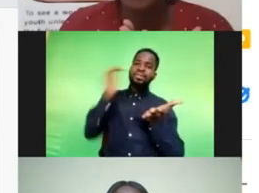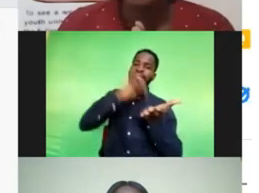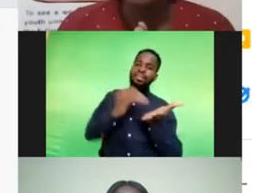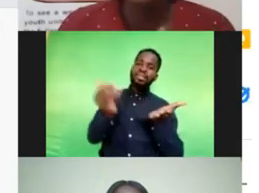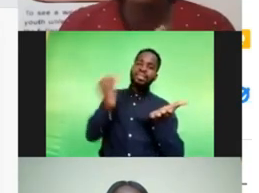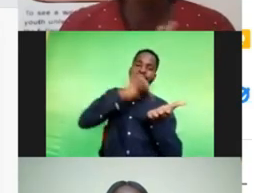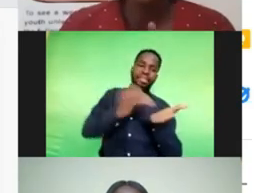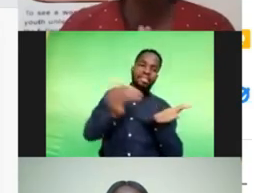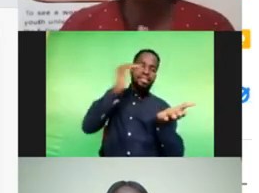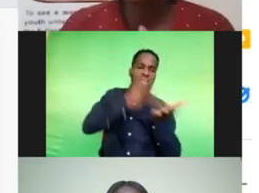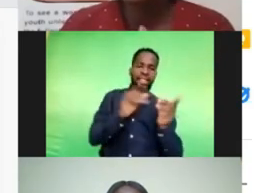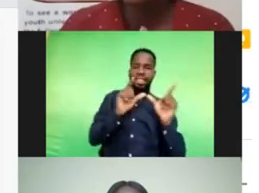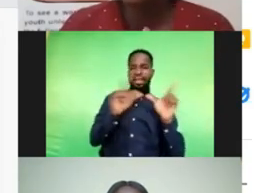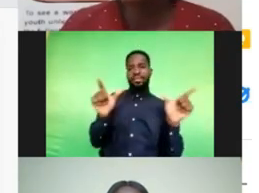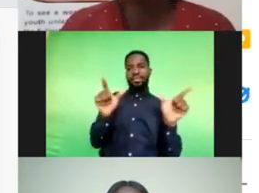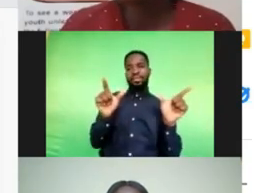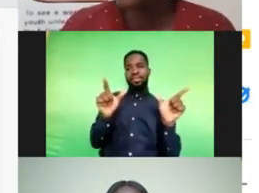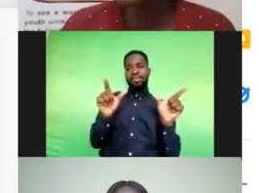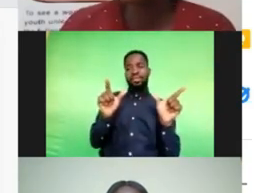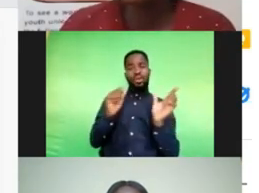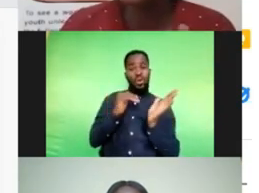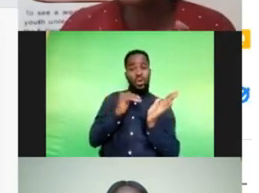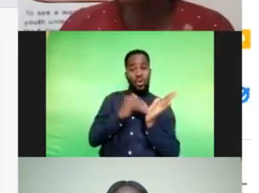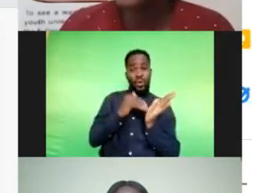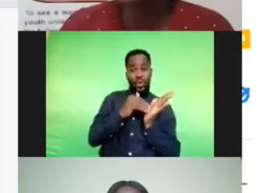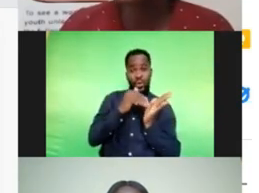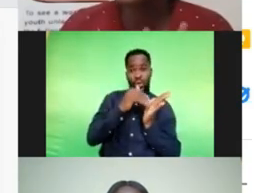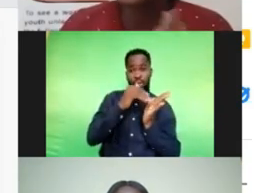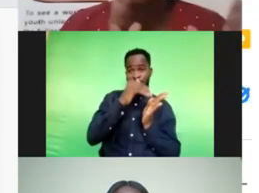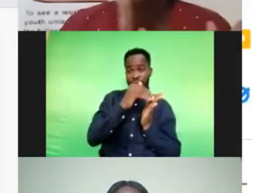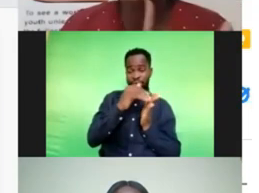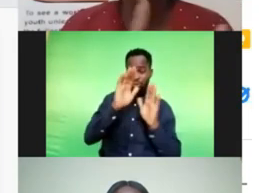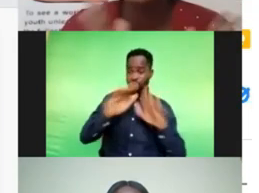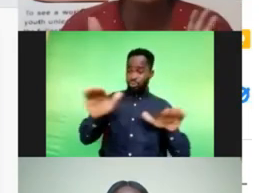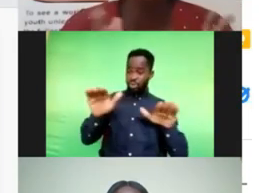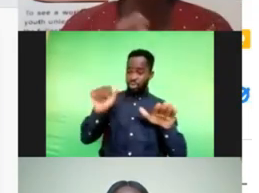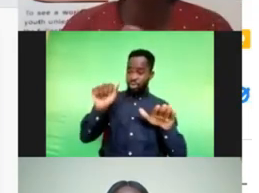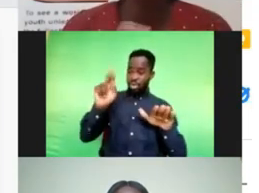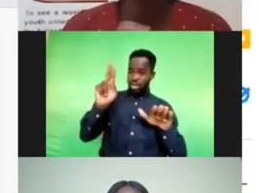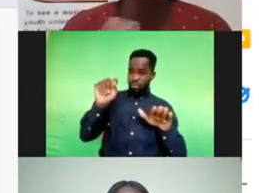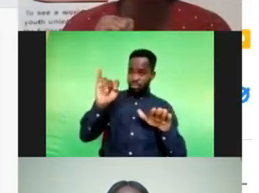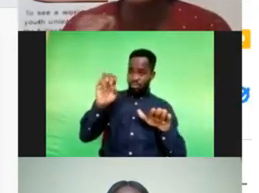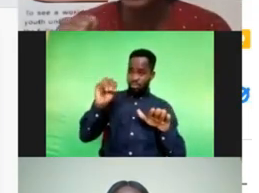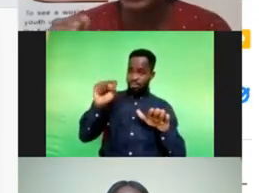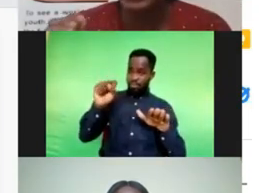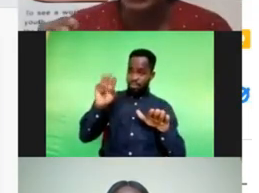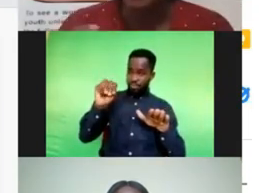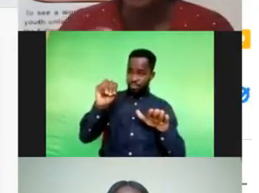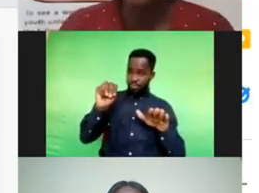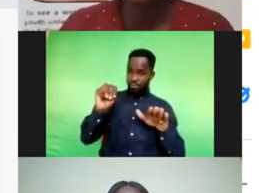language. Often, children with autism can speak or will speak things that have no